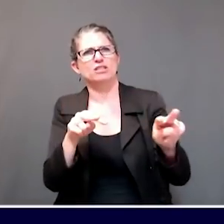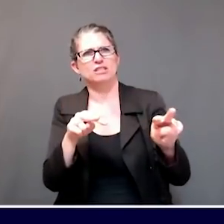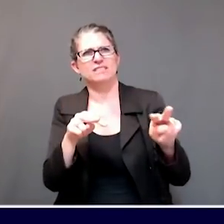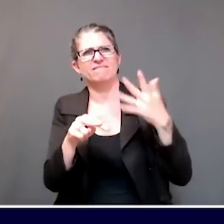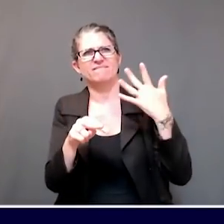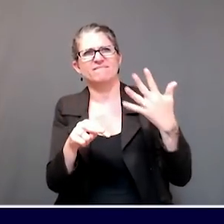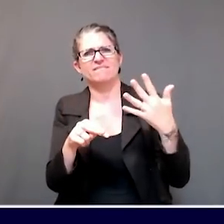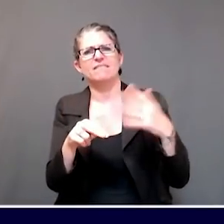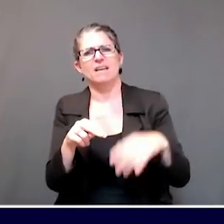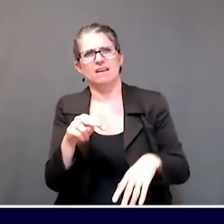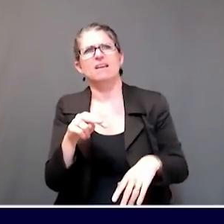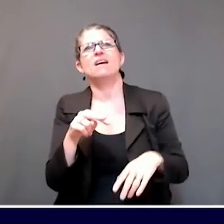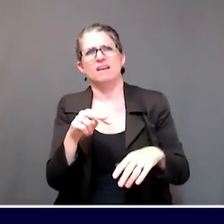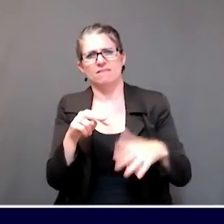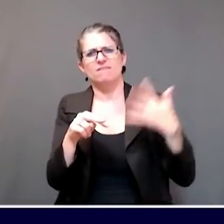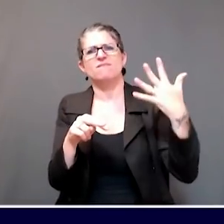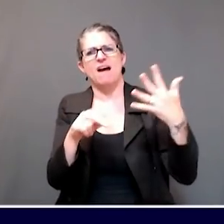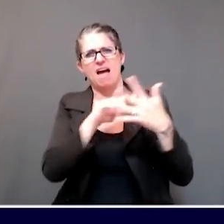Really, all of them. Yeah.